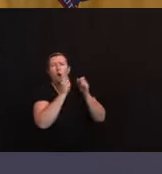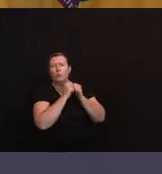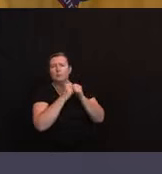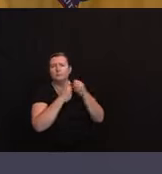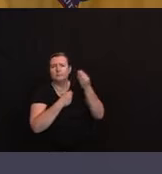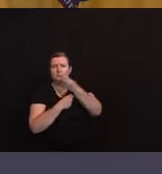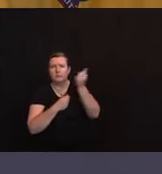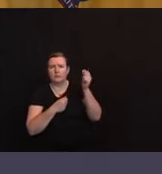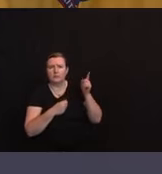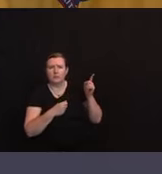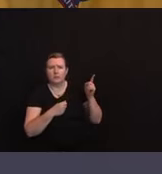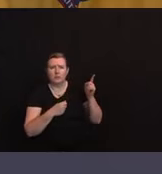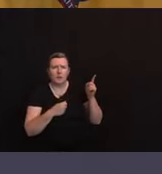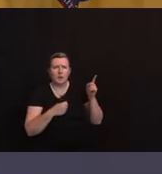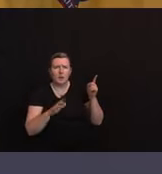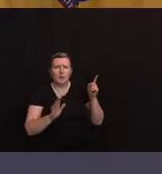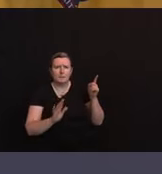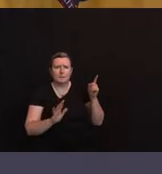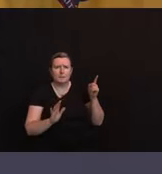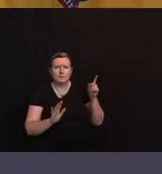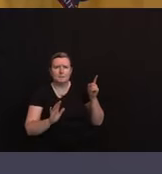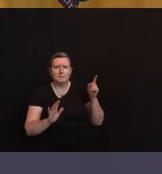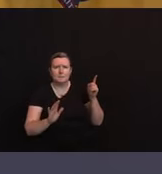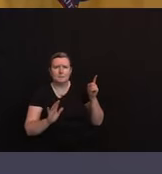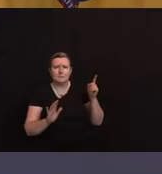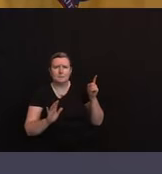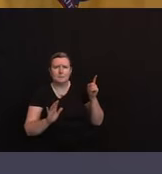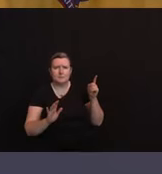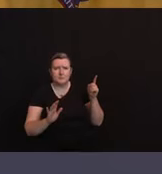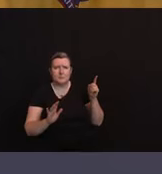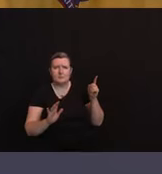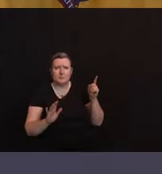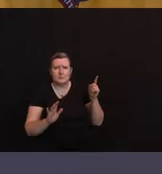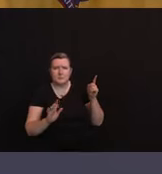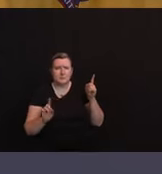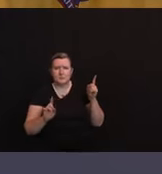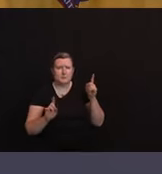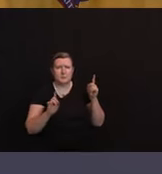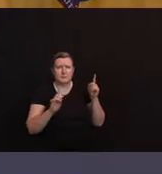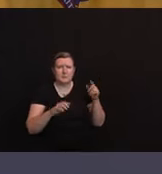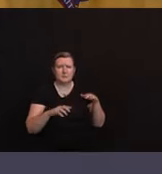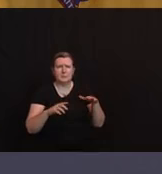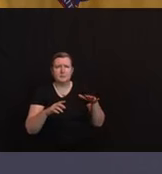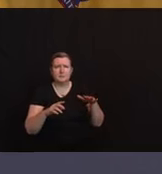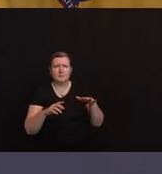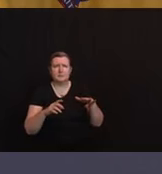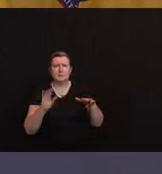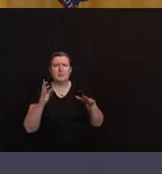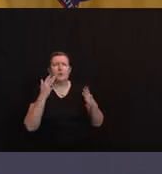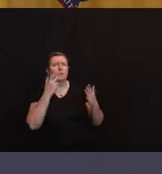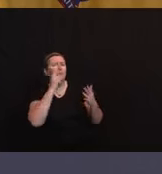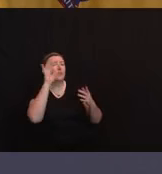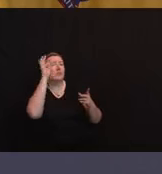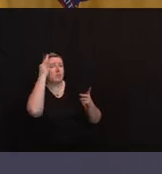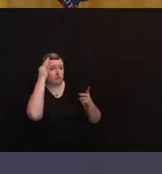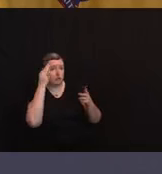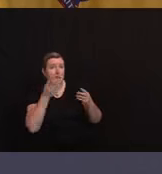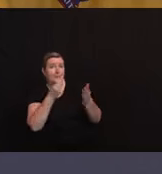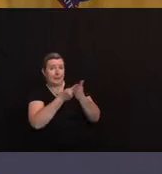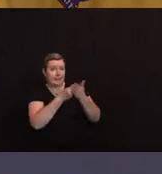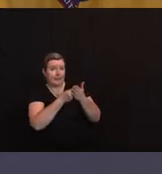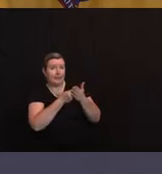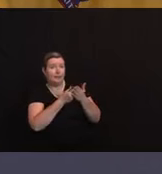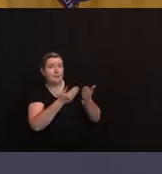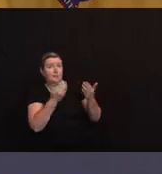You mean and Brandon. Connect the dots between Washington? Yeah, so they thought it was premature. They thought that you should wait to see what kind of money came federally. But